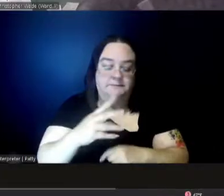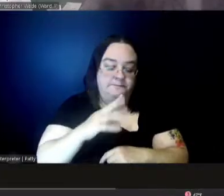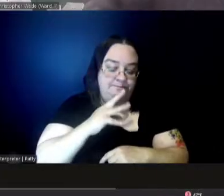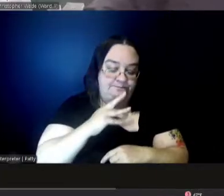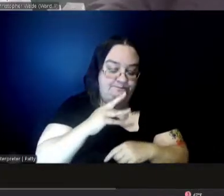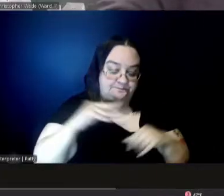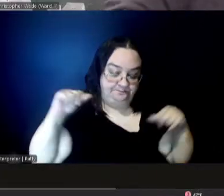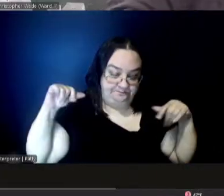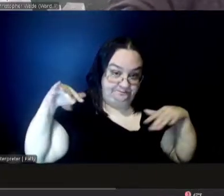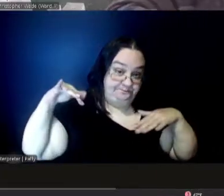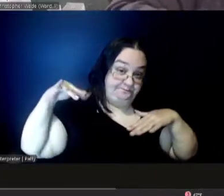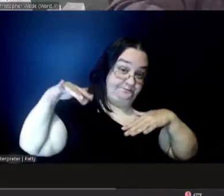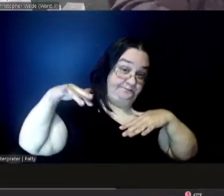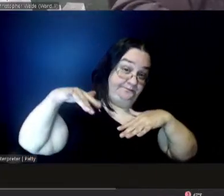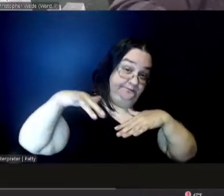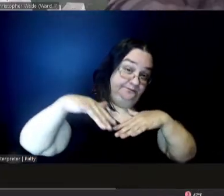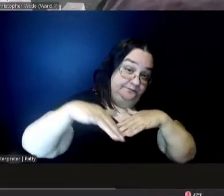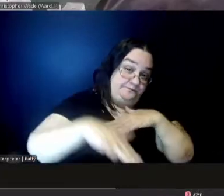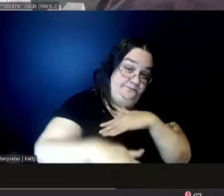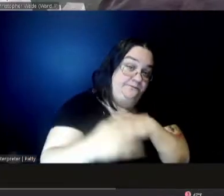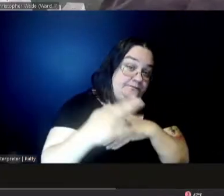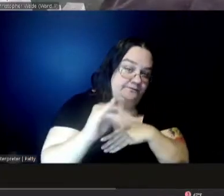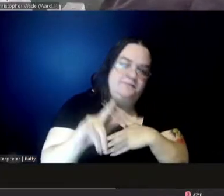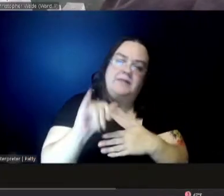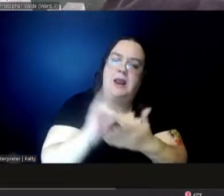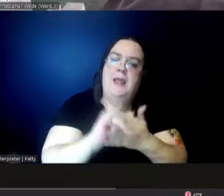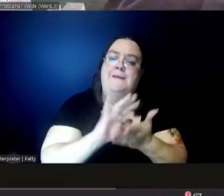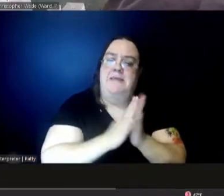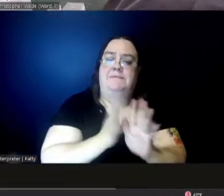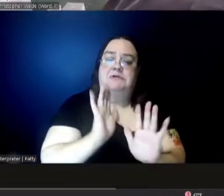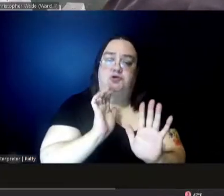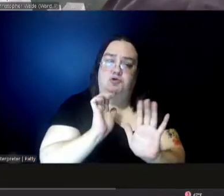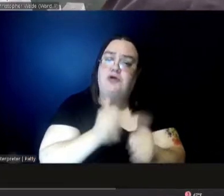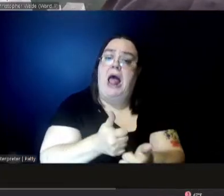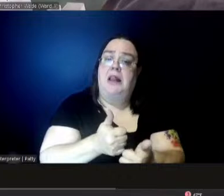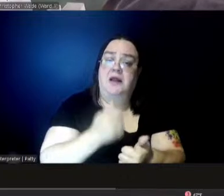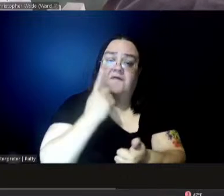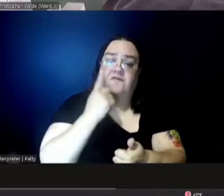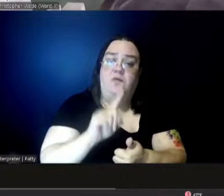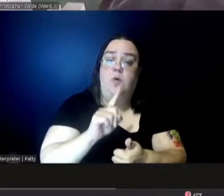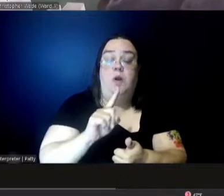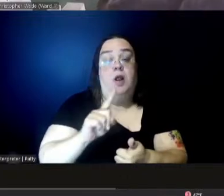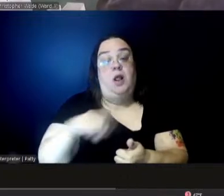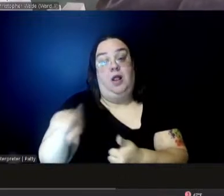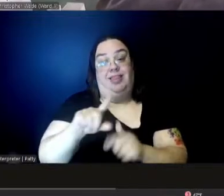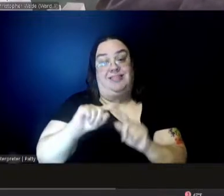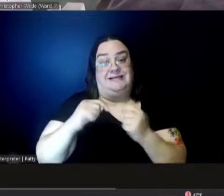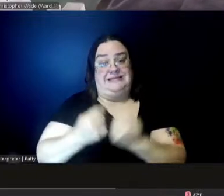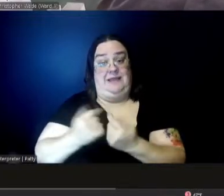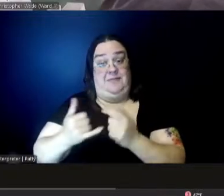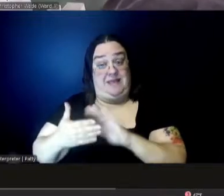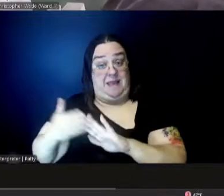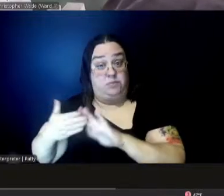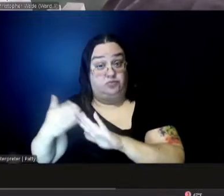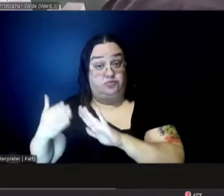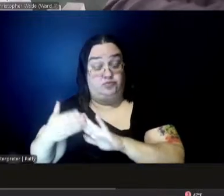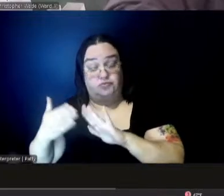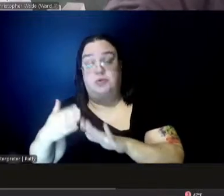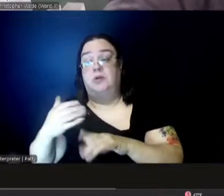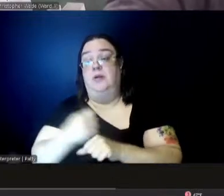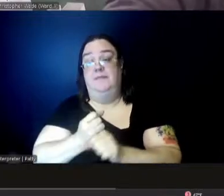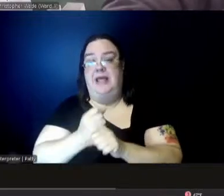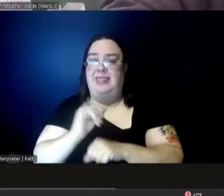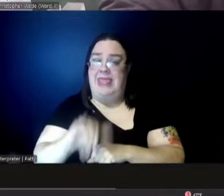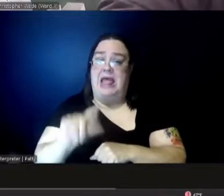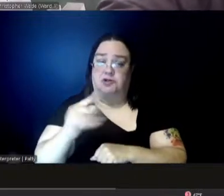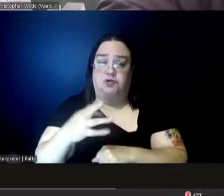there. So it makes it challenging just for the operations team to make that turn. That is a tight turn whenever